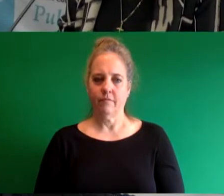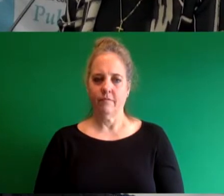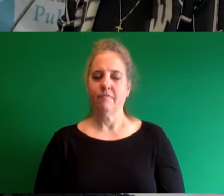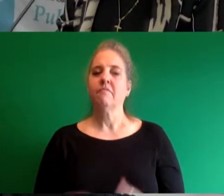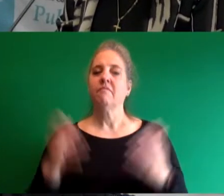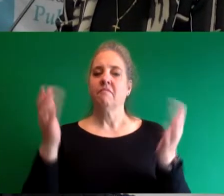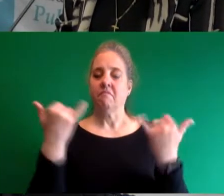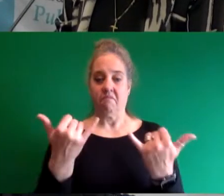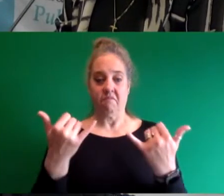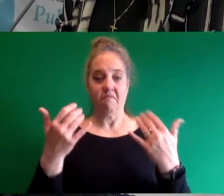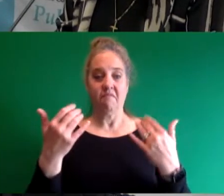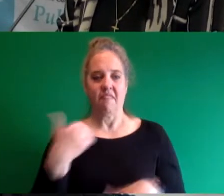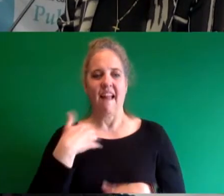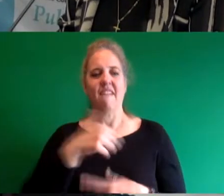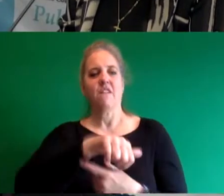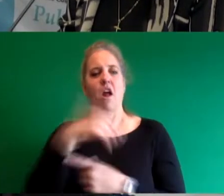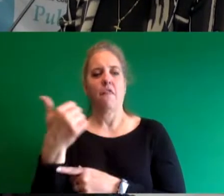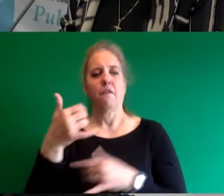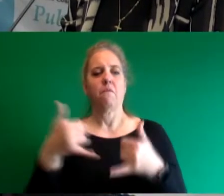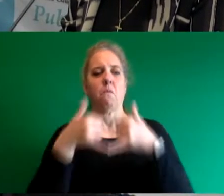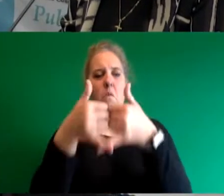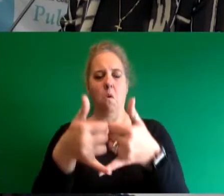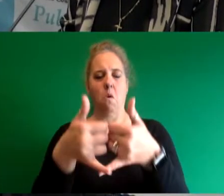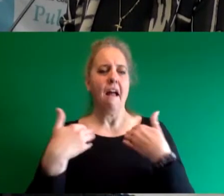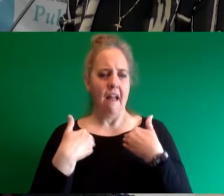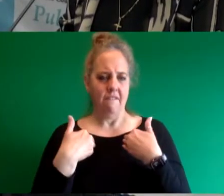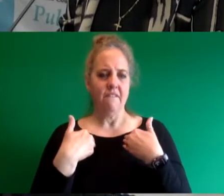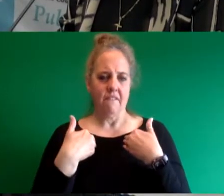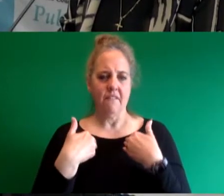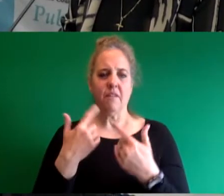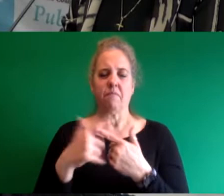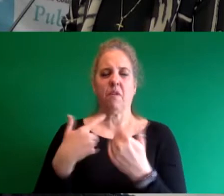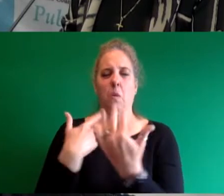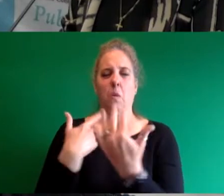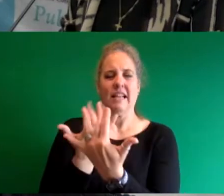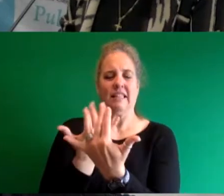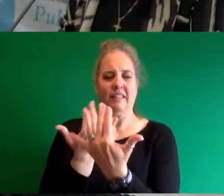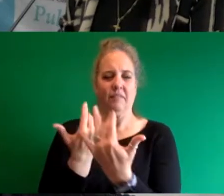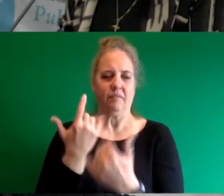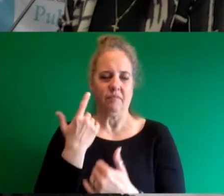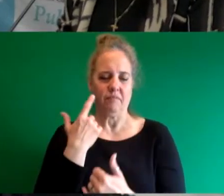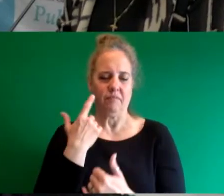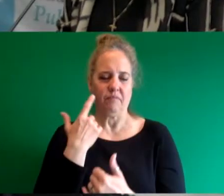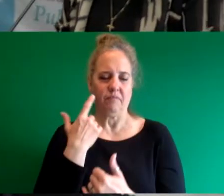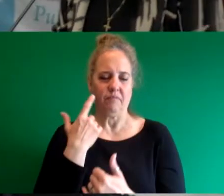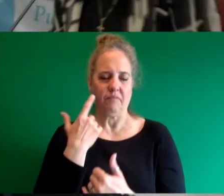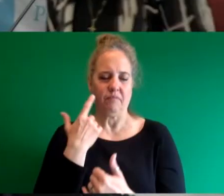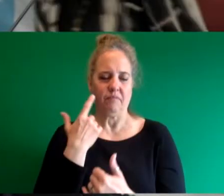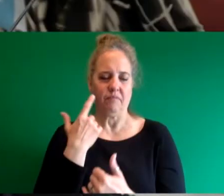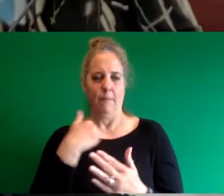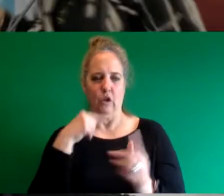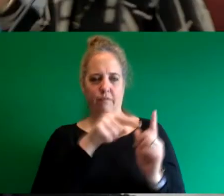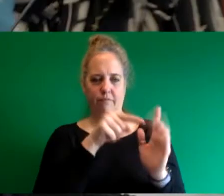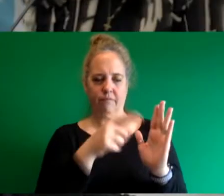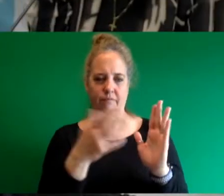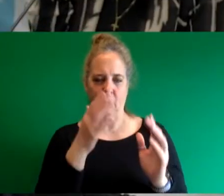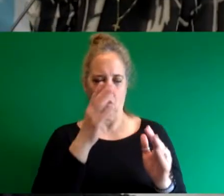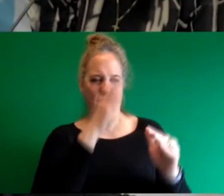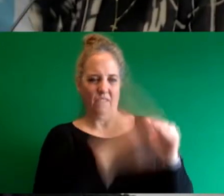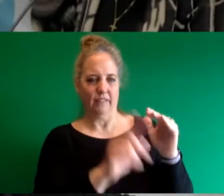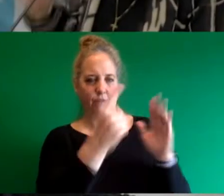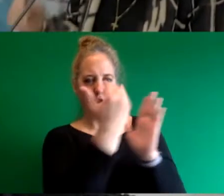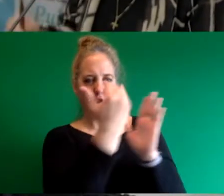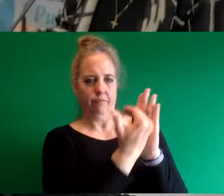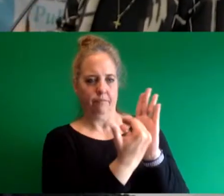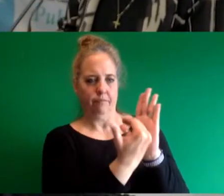member comments, that section. So we'll kind of go around the room here. Dr.